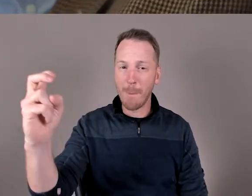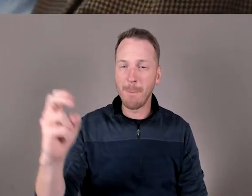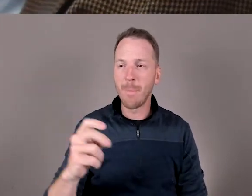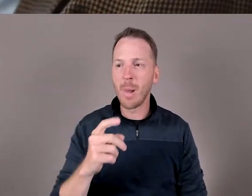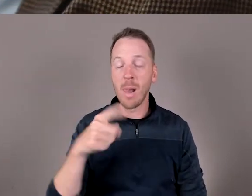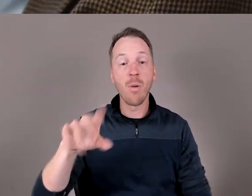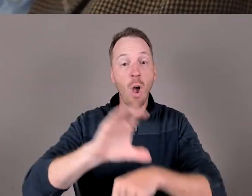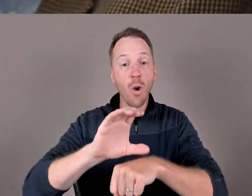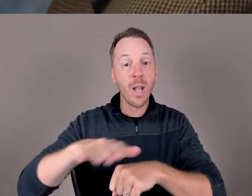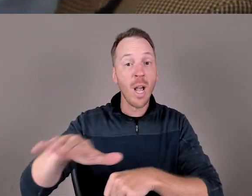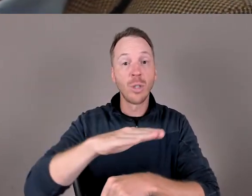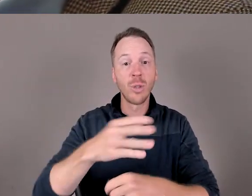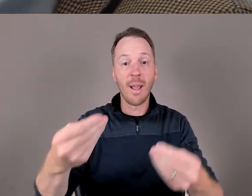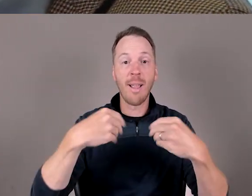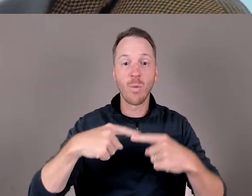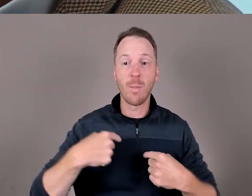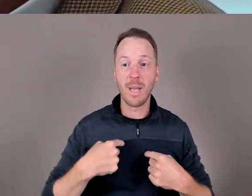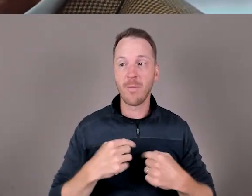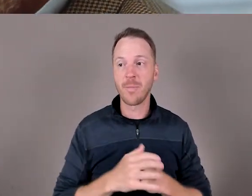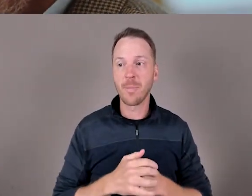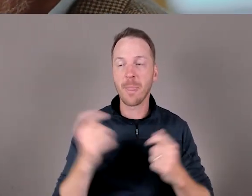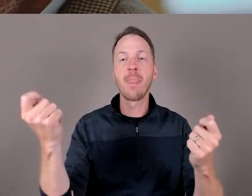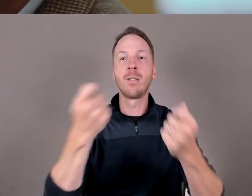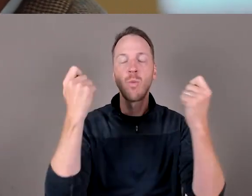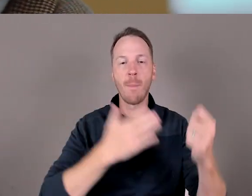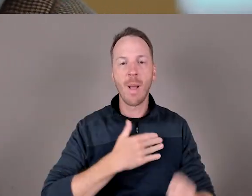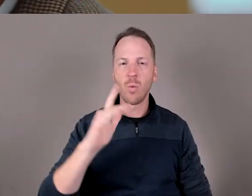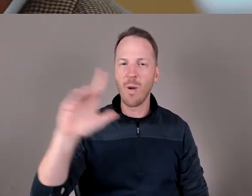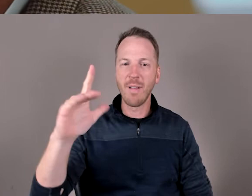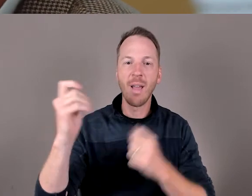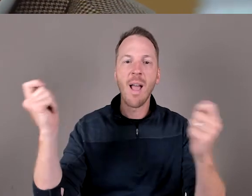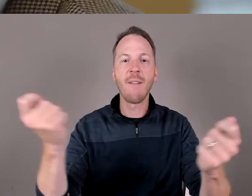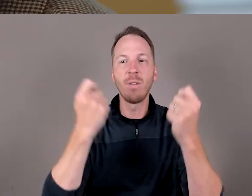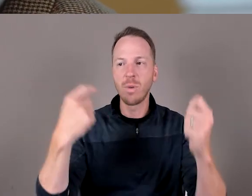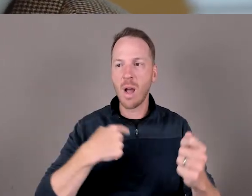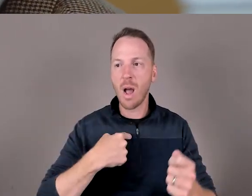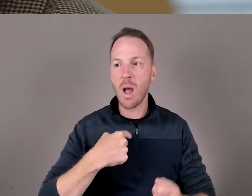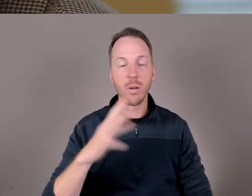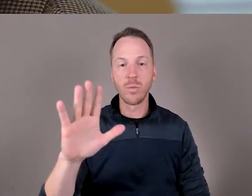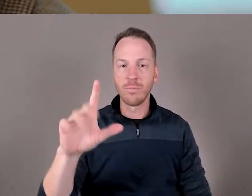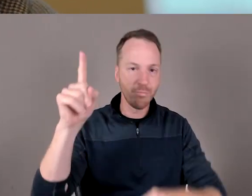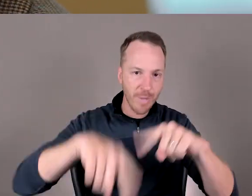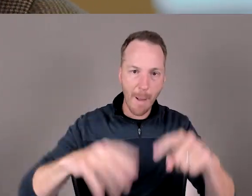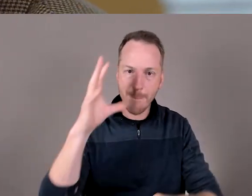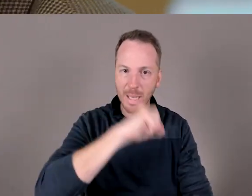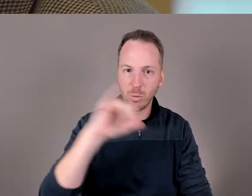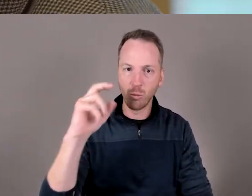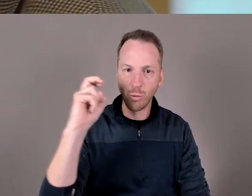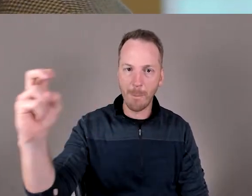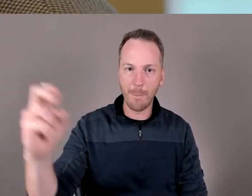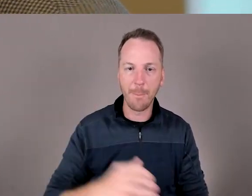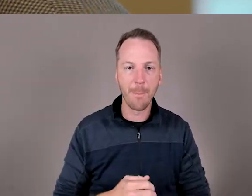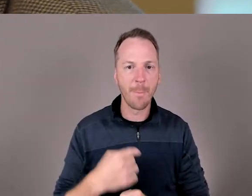as a congregation had given to me in celebrating my 25th anniversary. And I was not going to miss this trip. So I